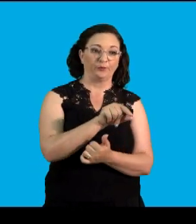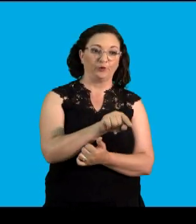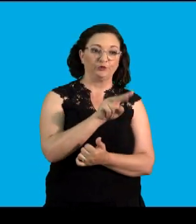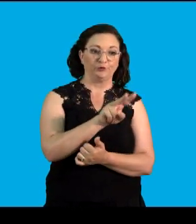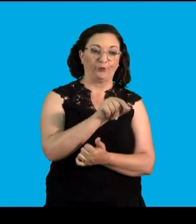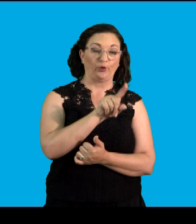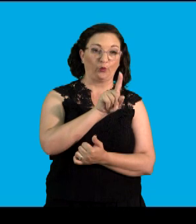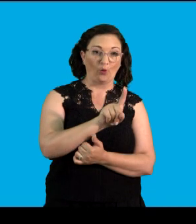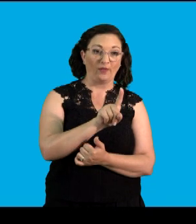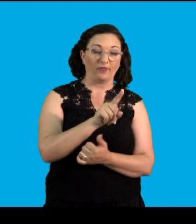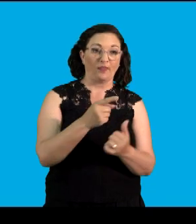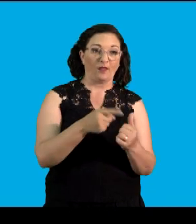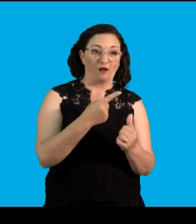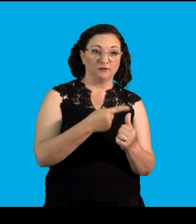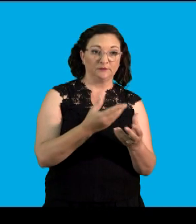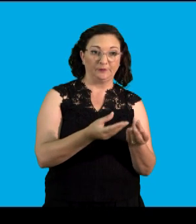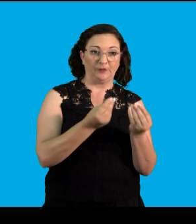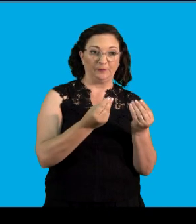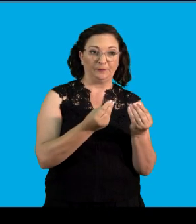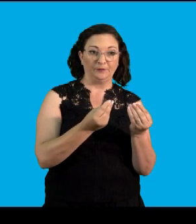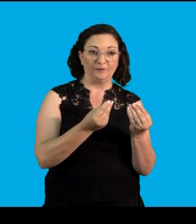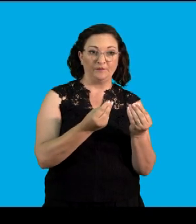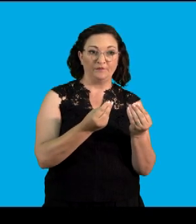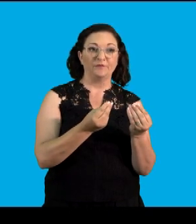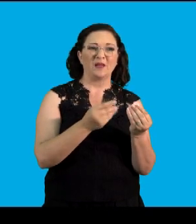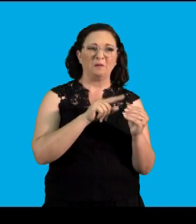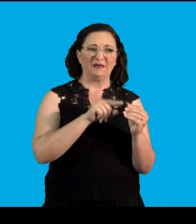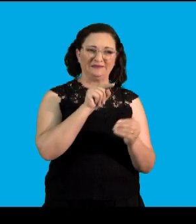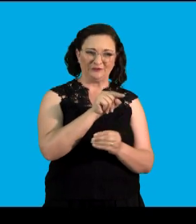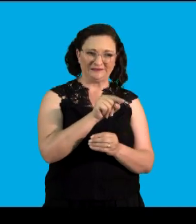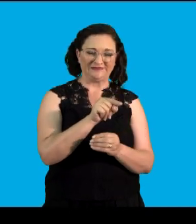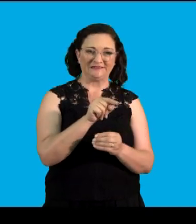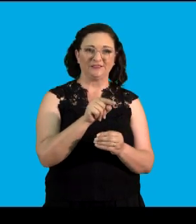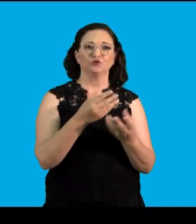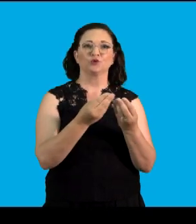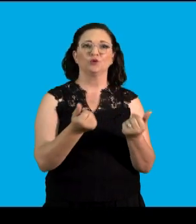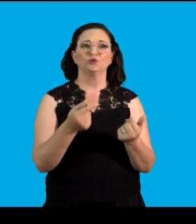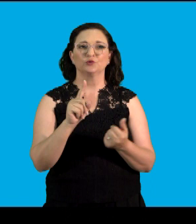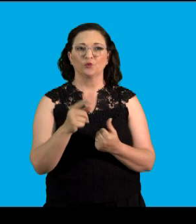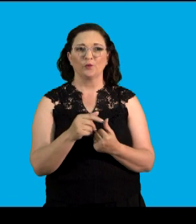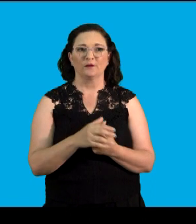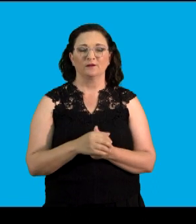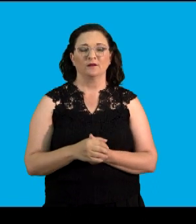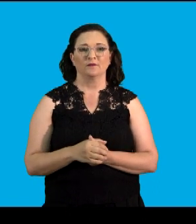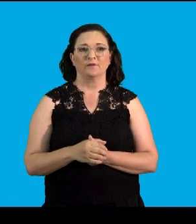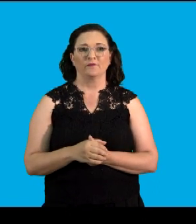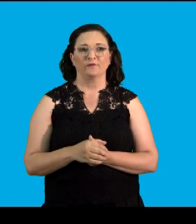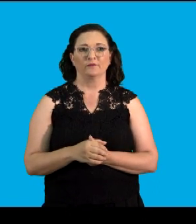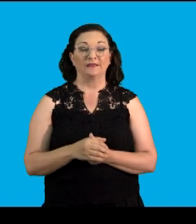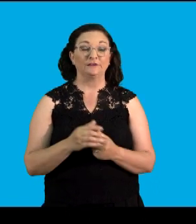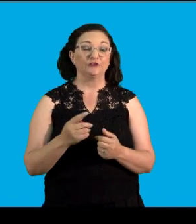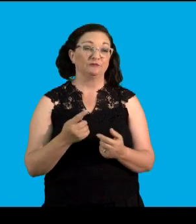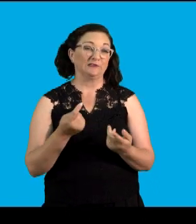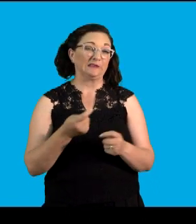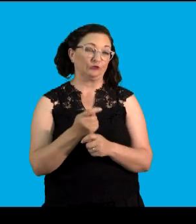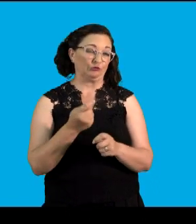4.2.1. So your socioeconomic issue is here. What are the solutions for this? So here's the trick about this. If the